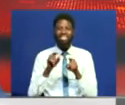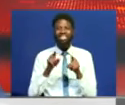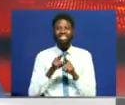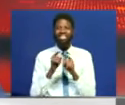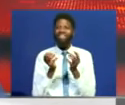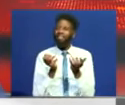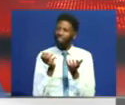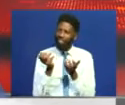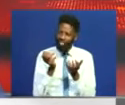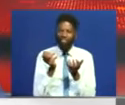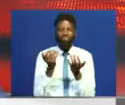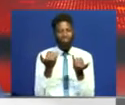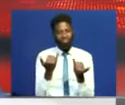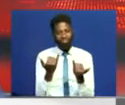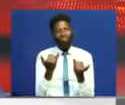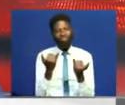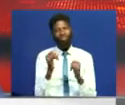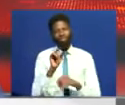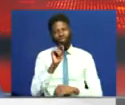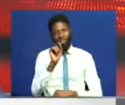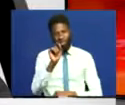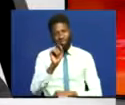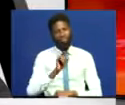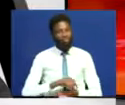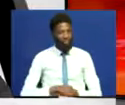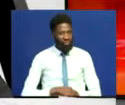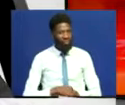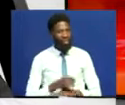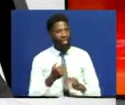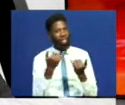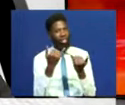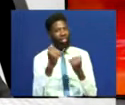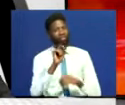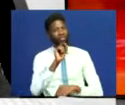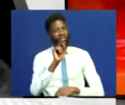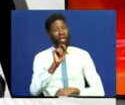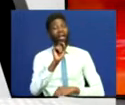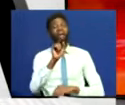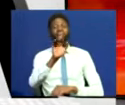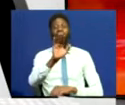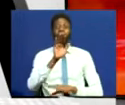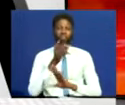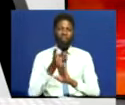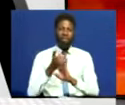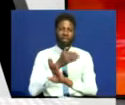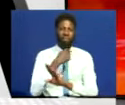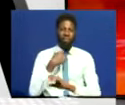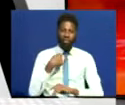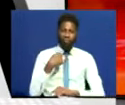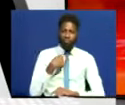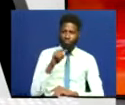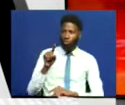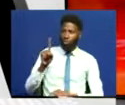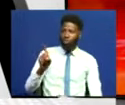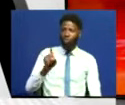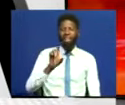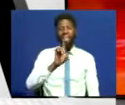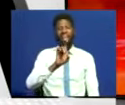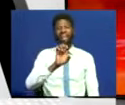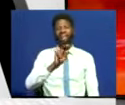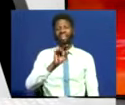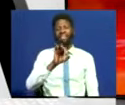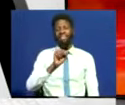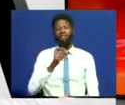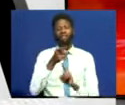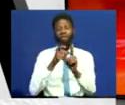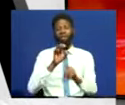let me leave it at there, okay, for now. Okay, for now, we leave it at there. But before I engage, Dennis, of course, he's from FIDA and also the